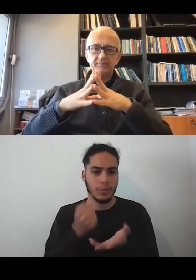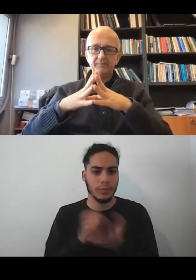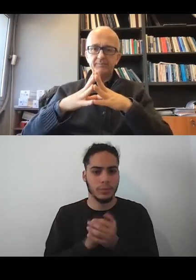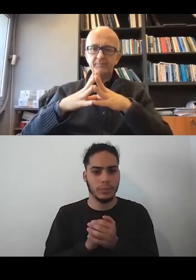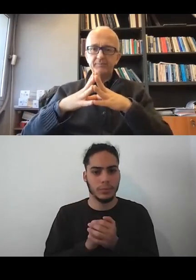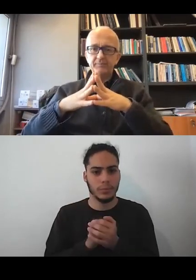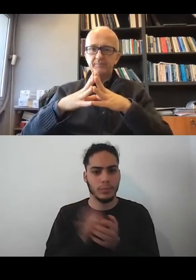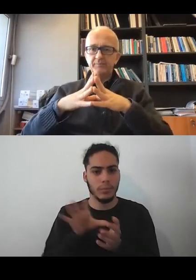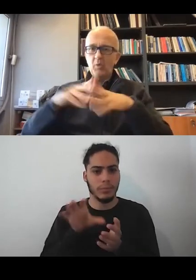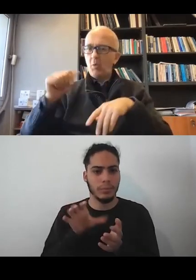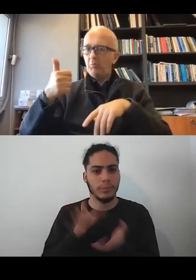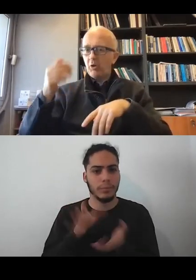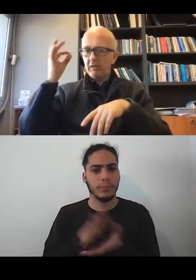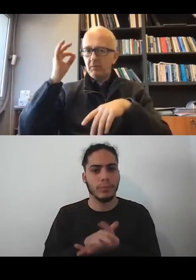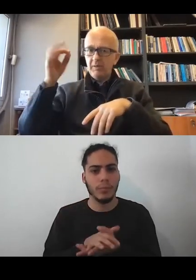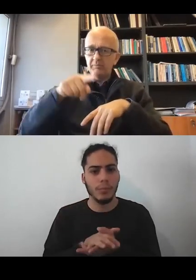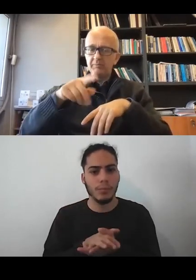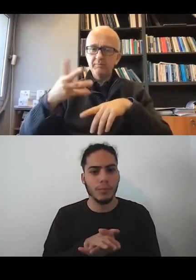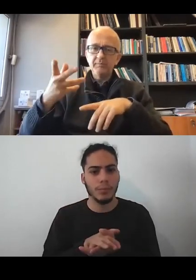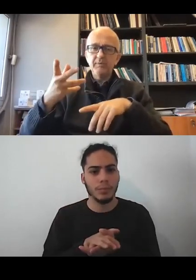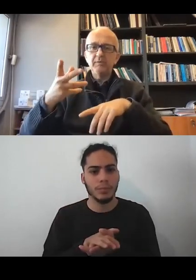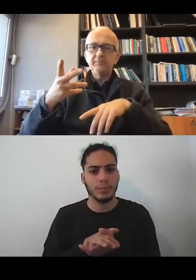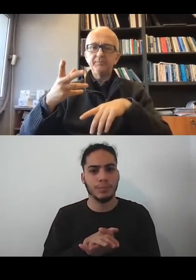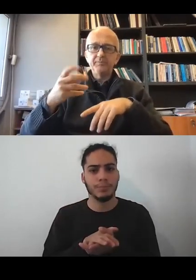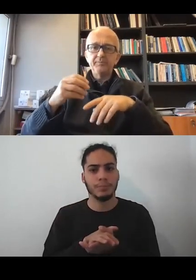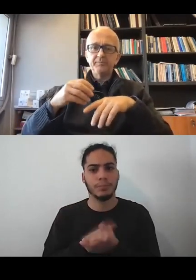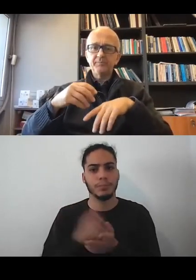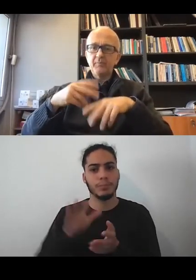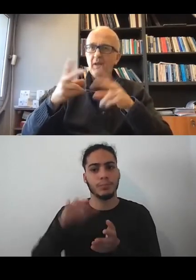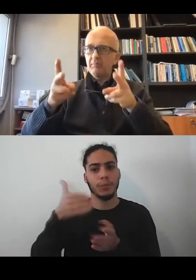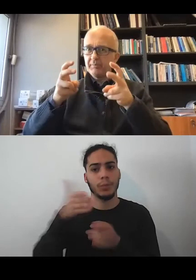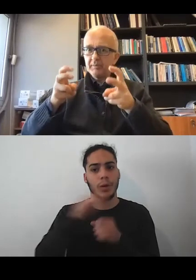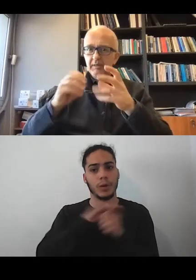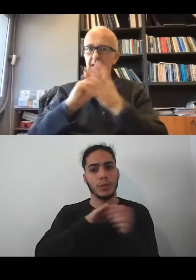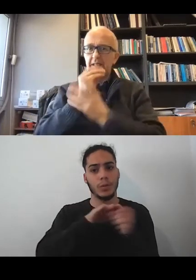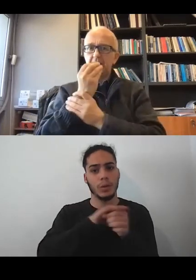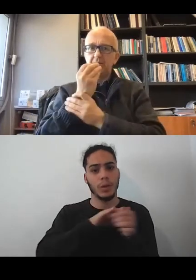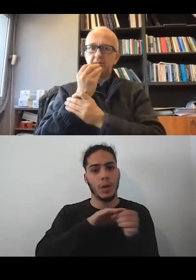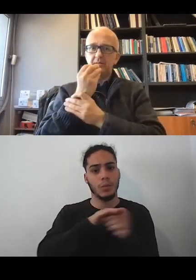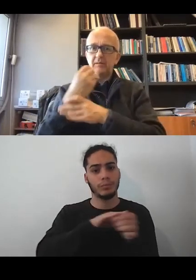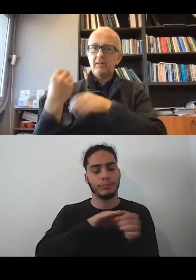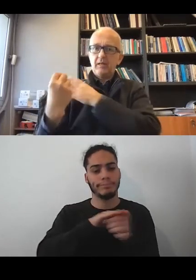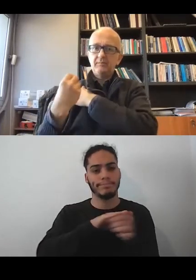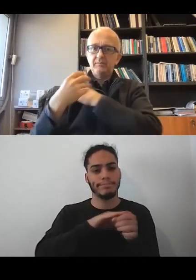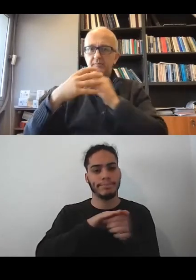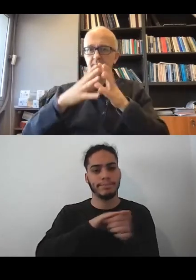First case, detection of the head and arms.